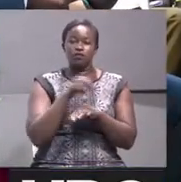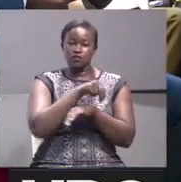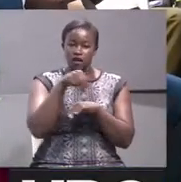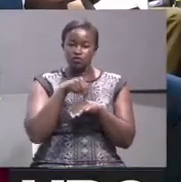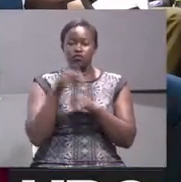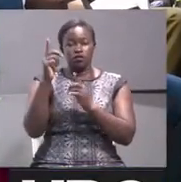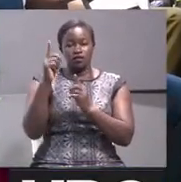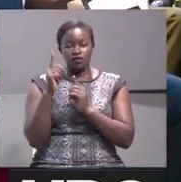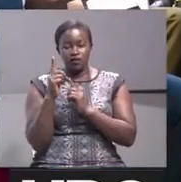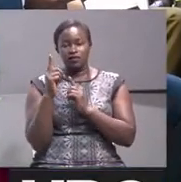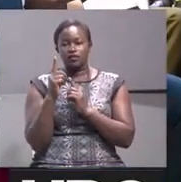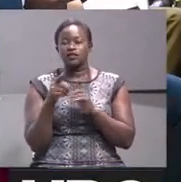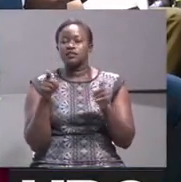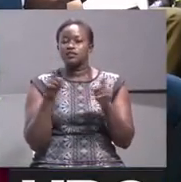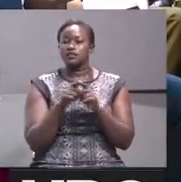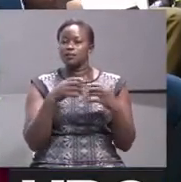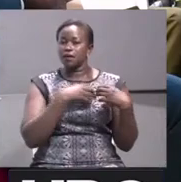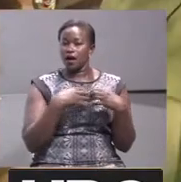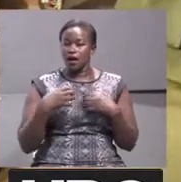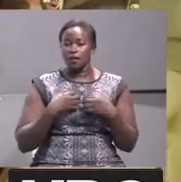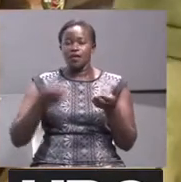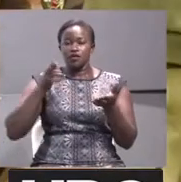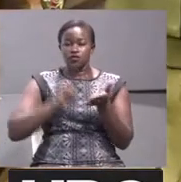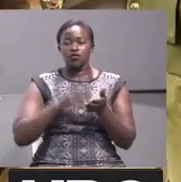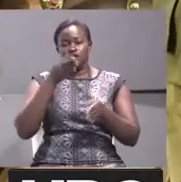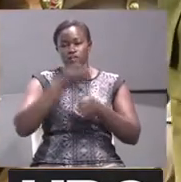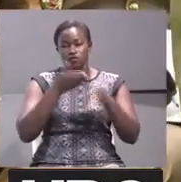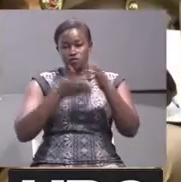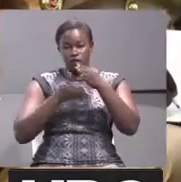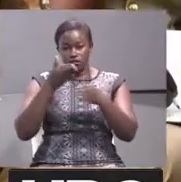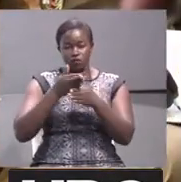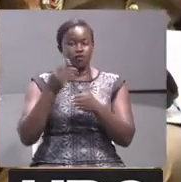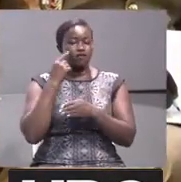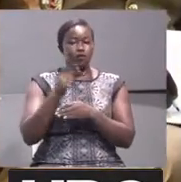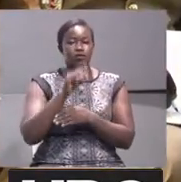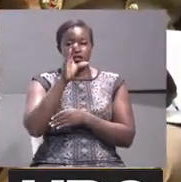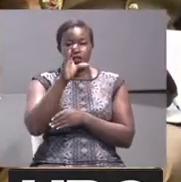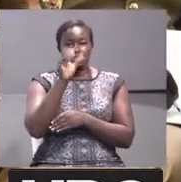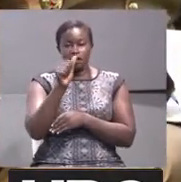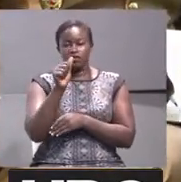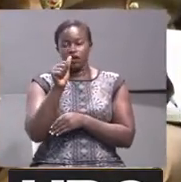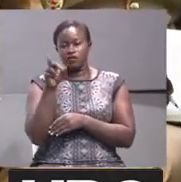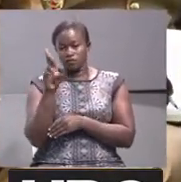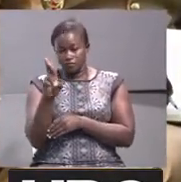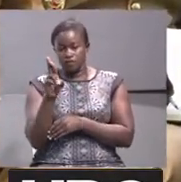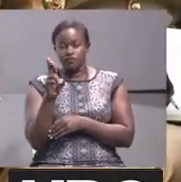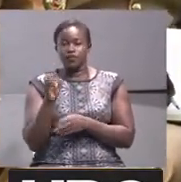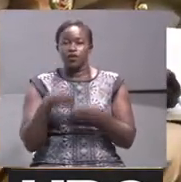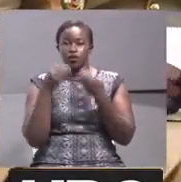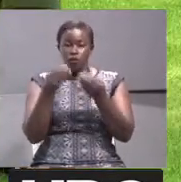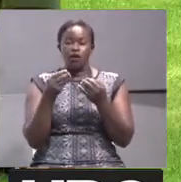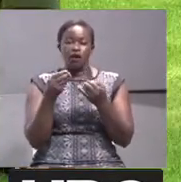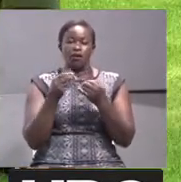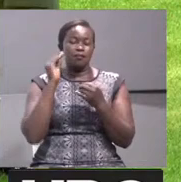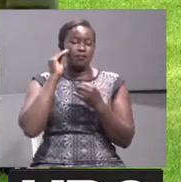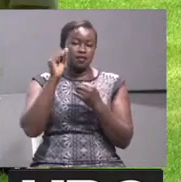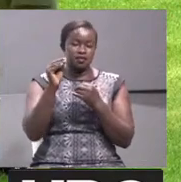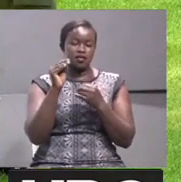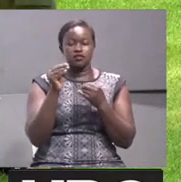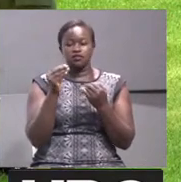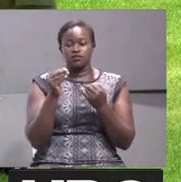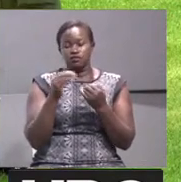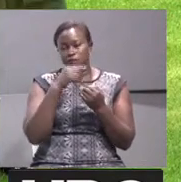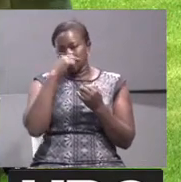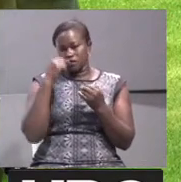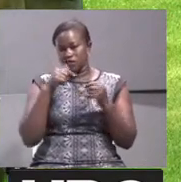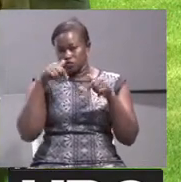Defense and Army Reconstruction for Central African Republic, delivered the message to President Museveni this evening at State